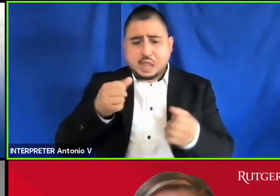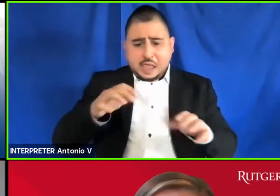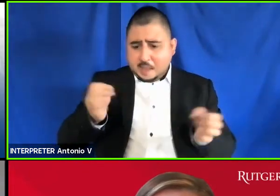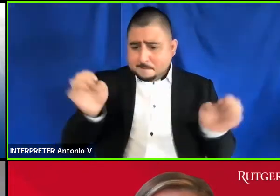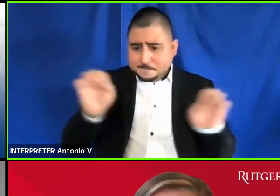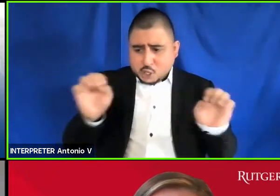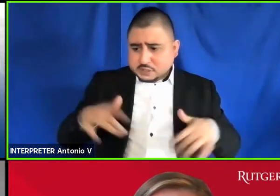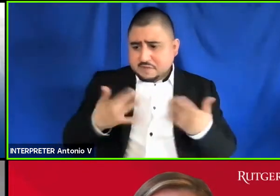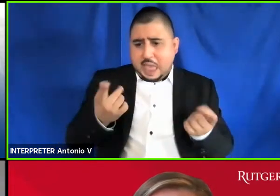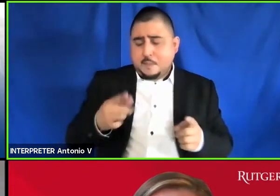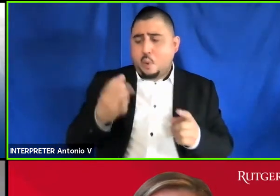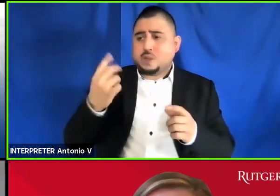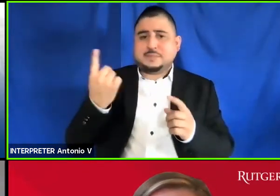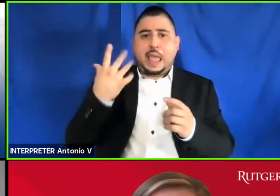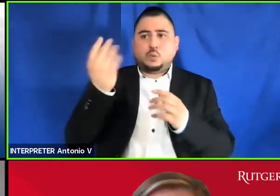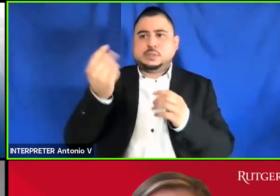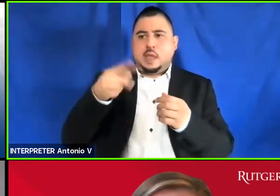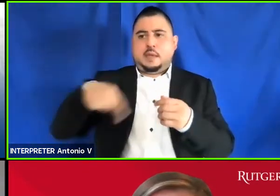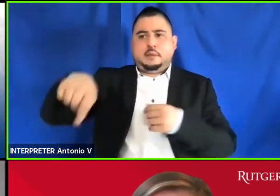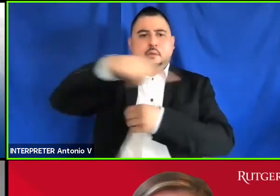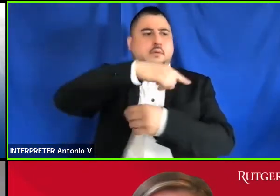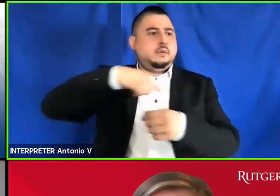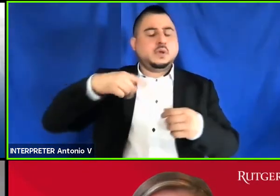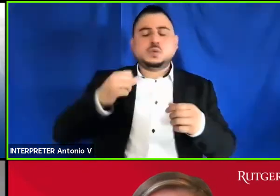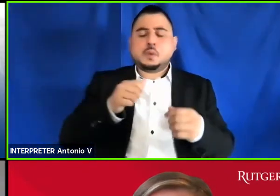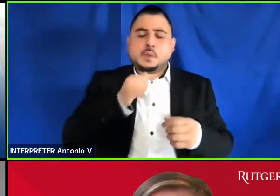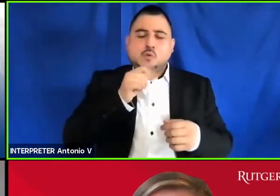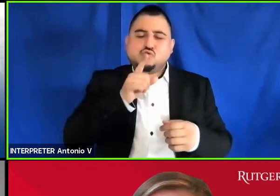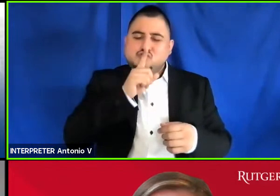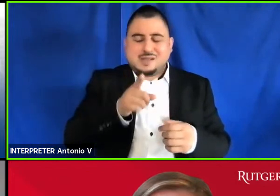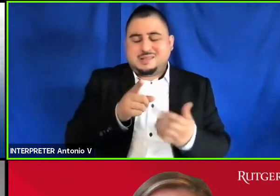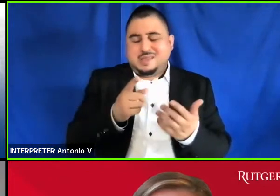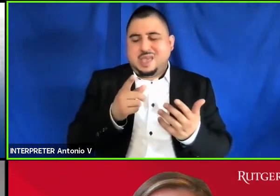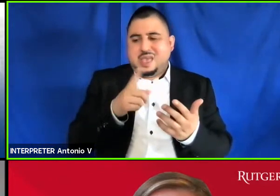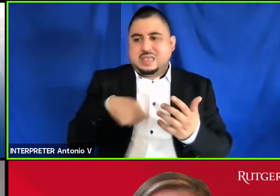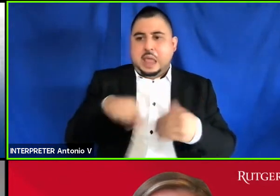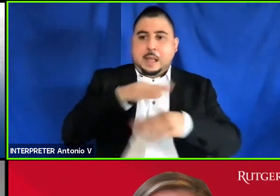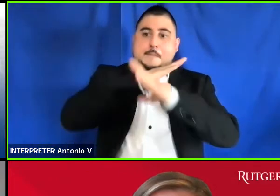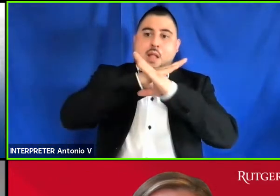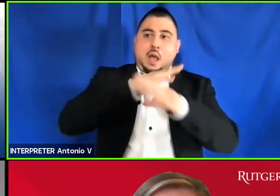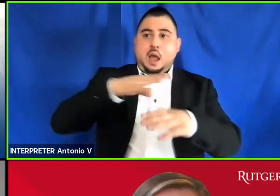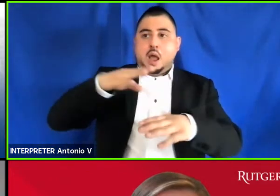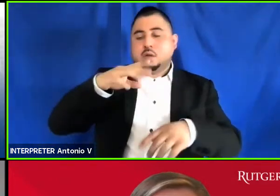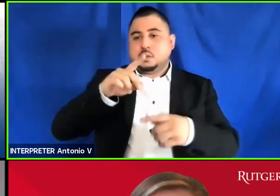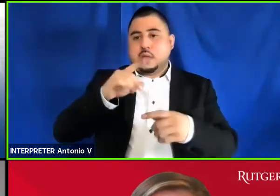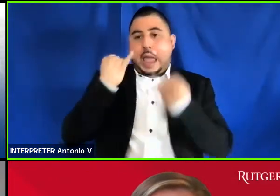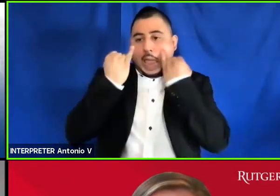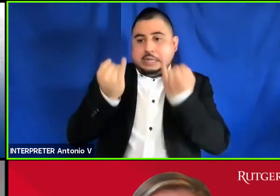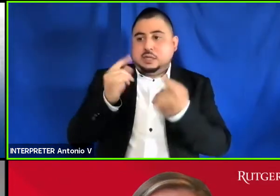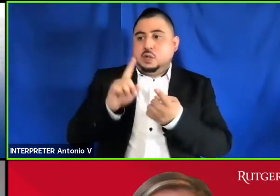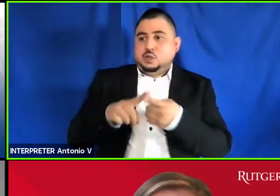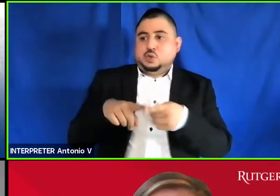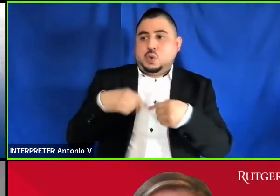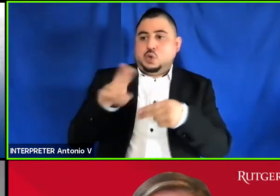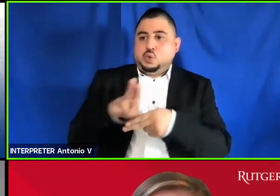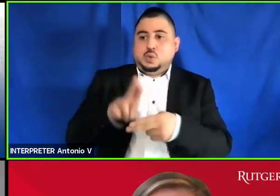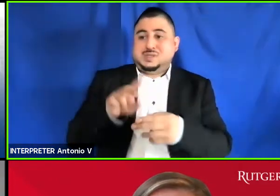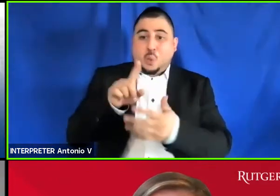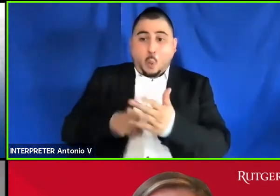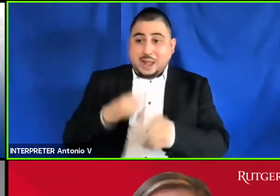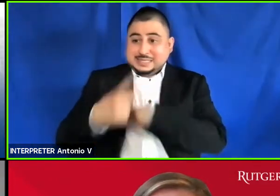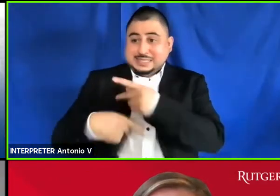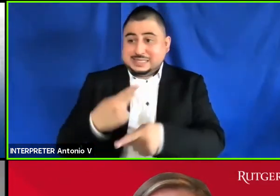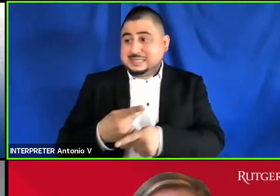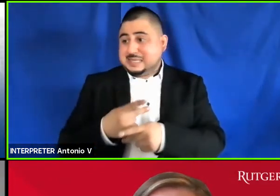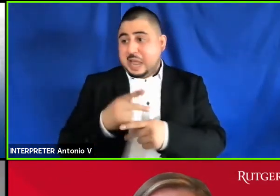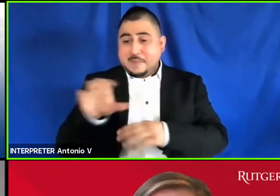an external event. So I don't think there was any hesitation to using the communication interface, provided it was accessible and they could do so, but they were